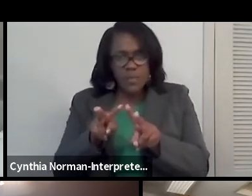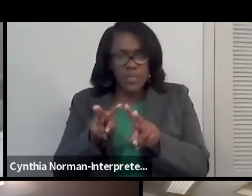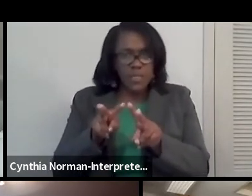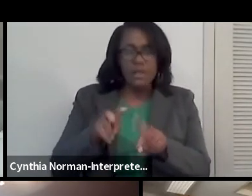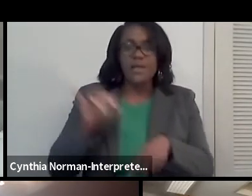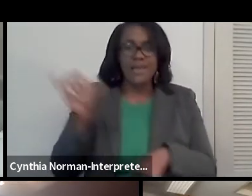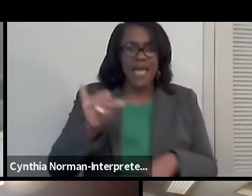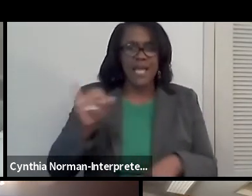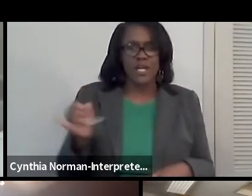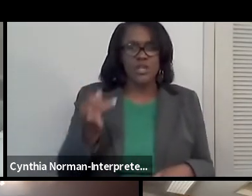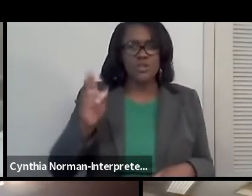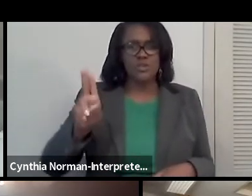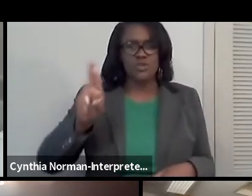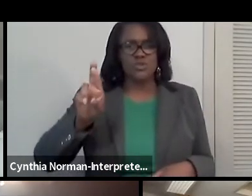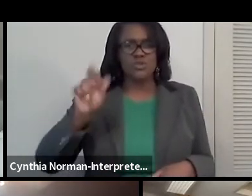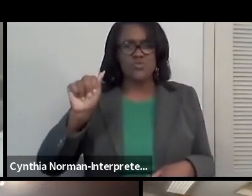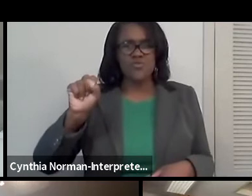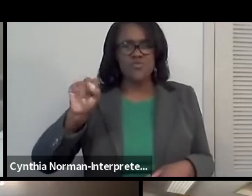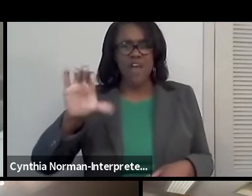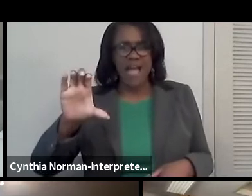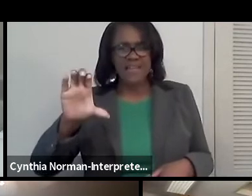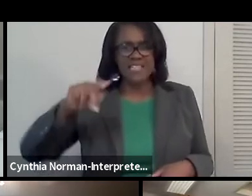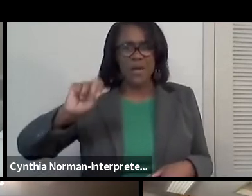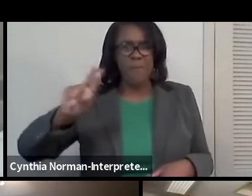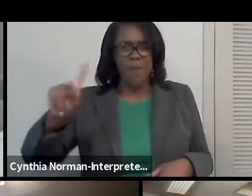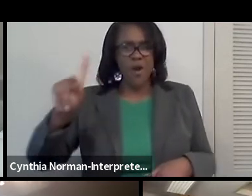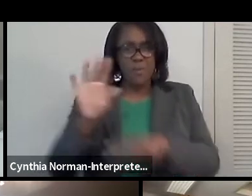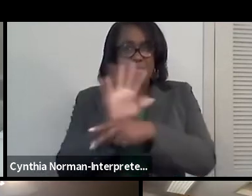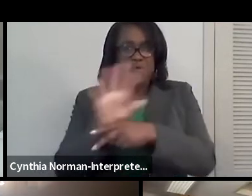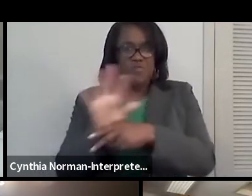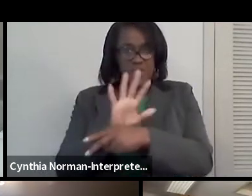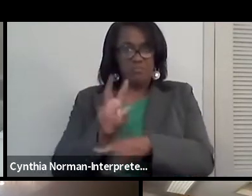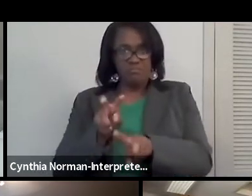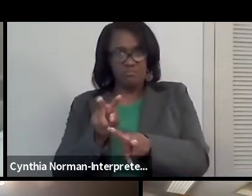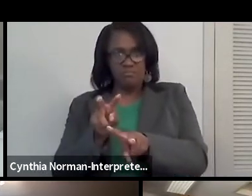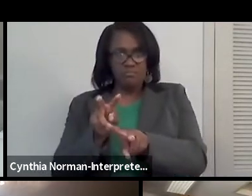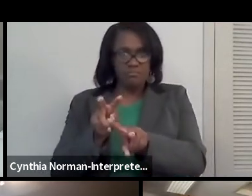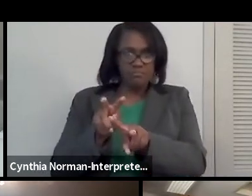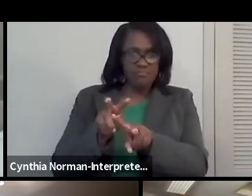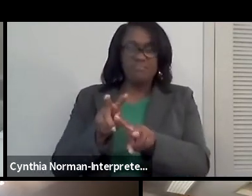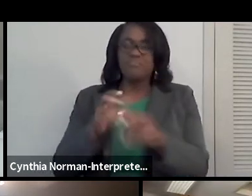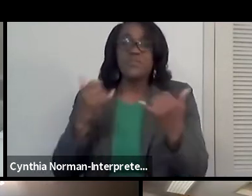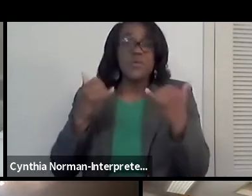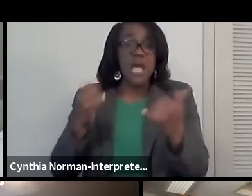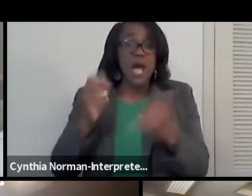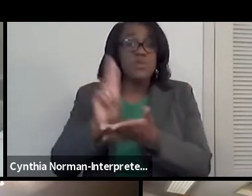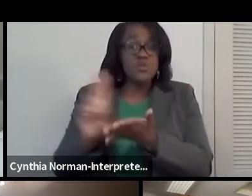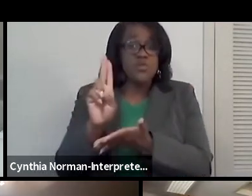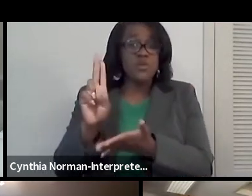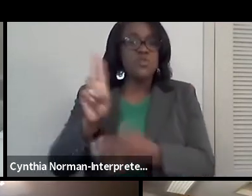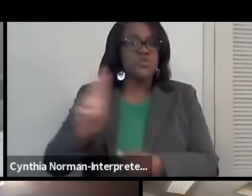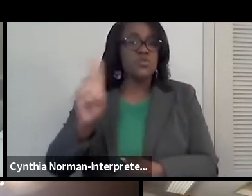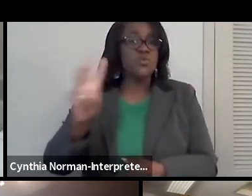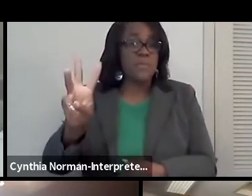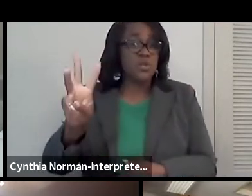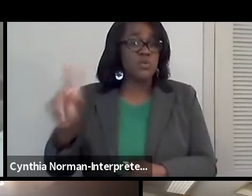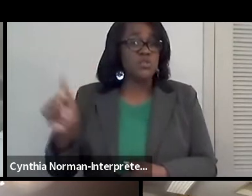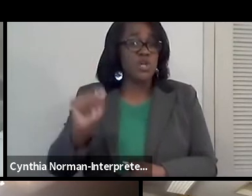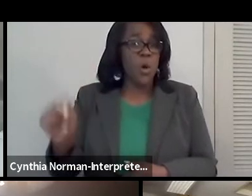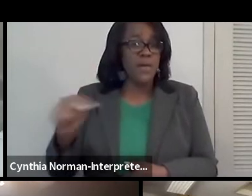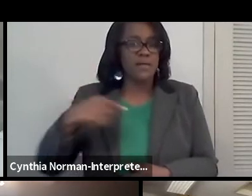movie. So many of the studies that I do now at University of Washington Tacoma is taking a look at all of the